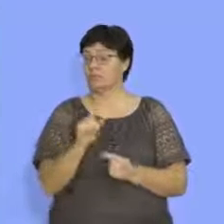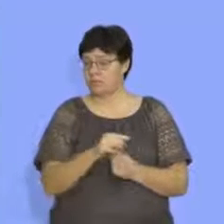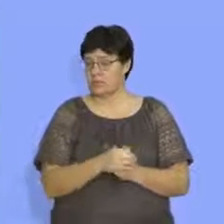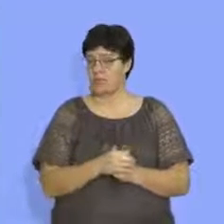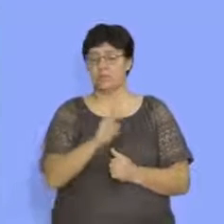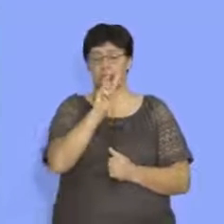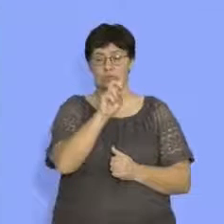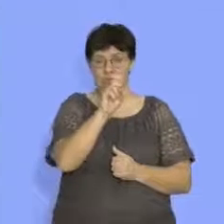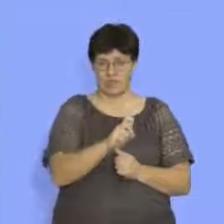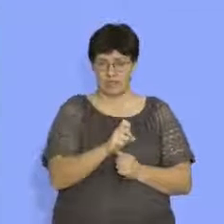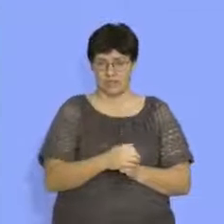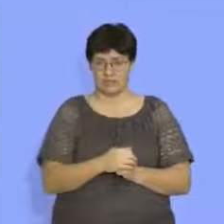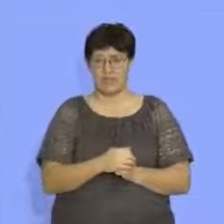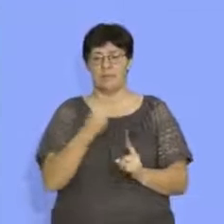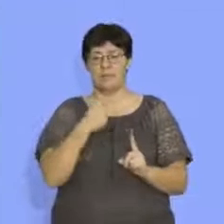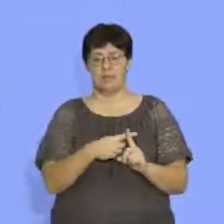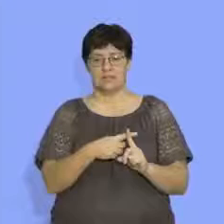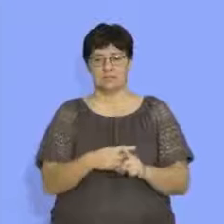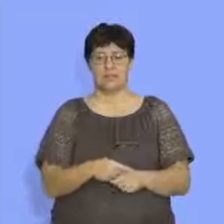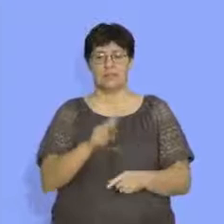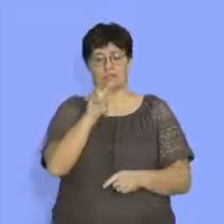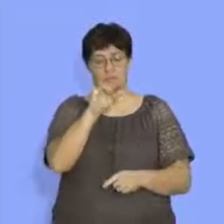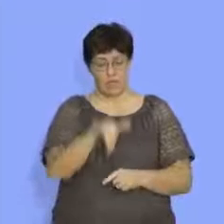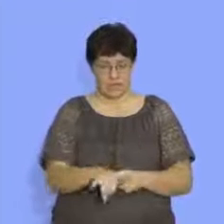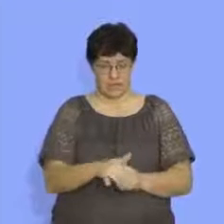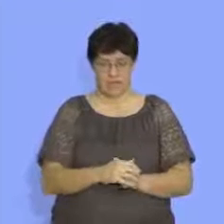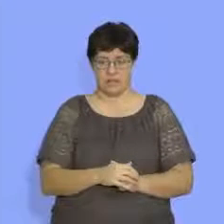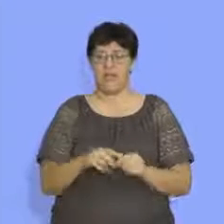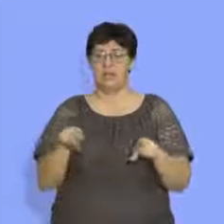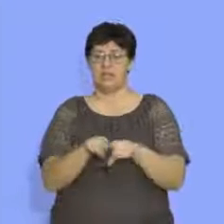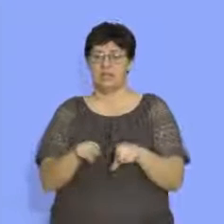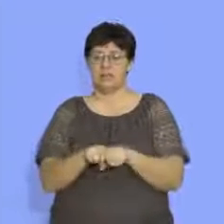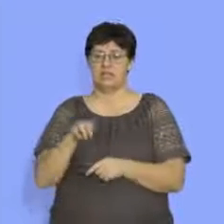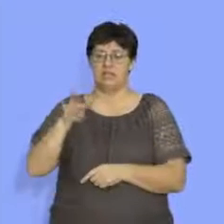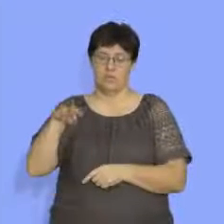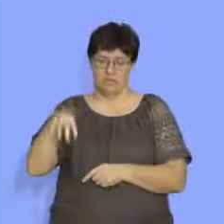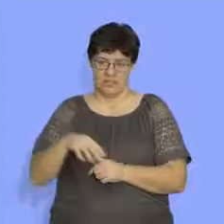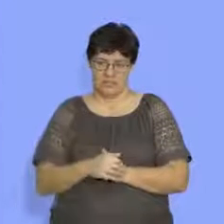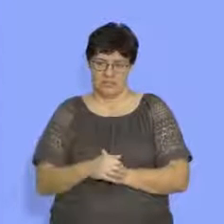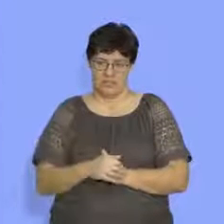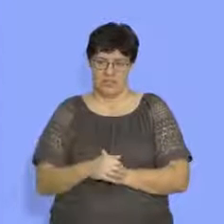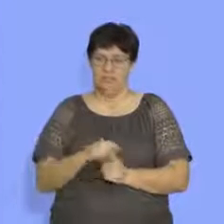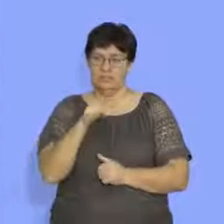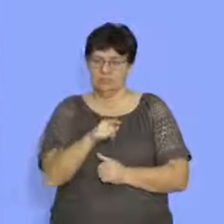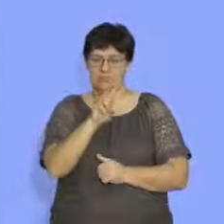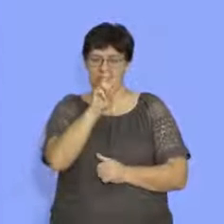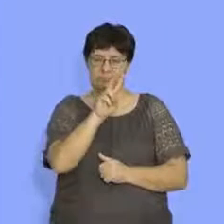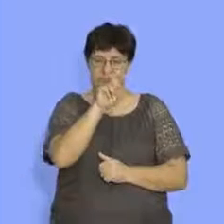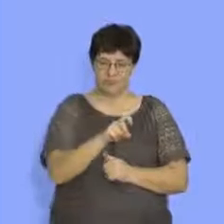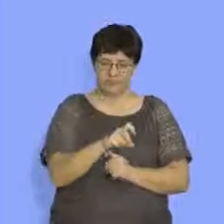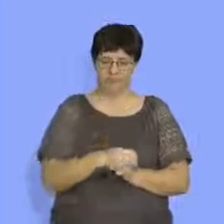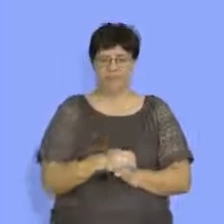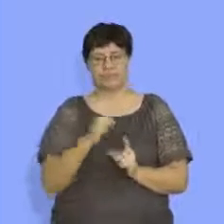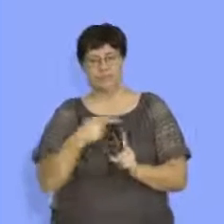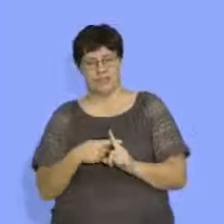this becomes 2x plus 2y equals to 14, and this